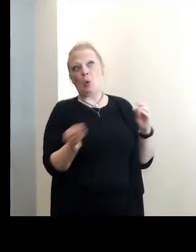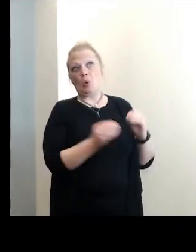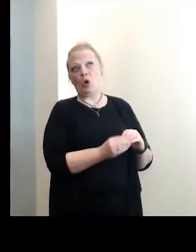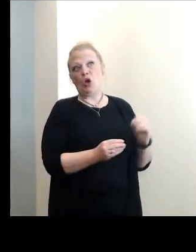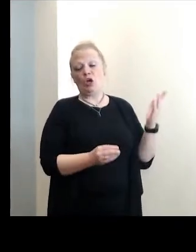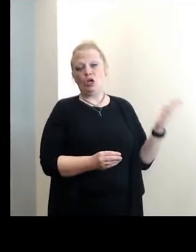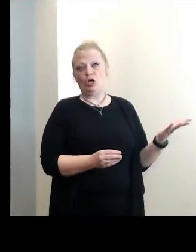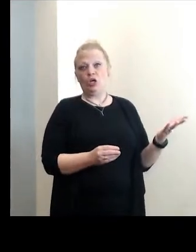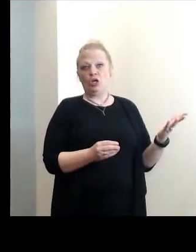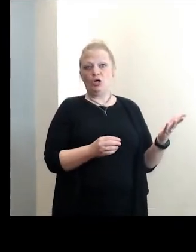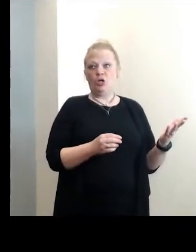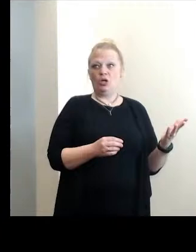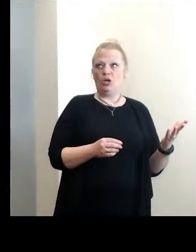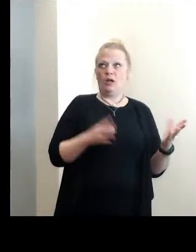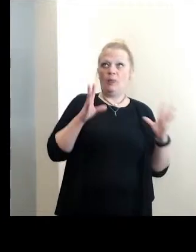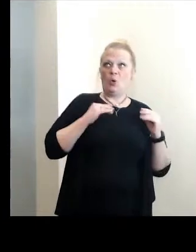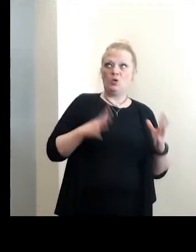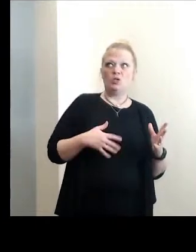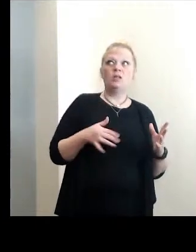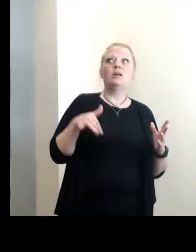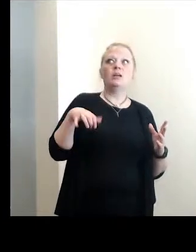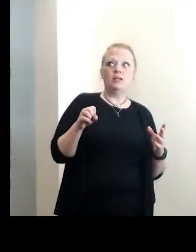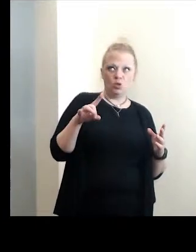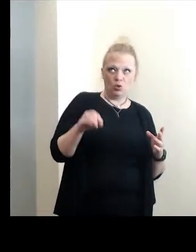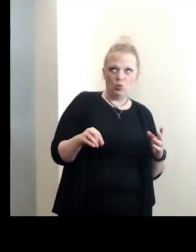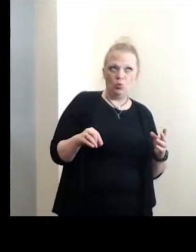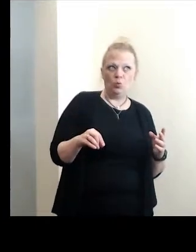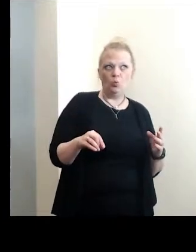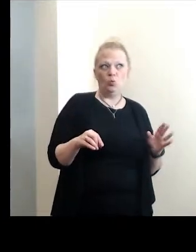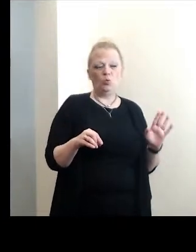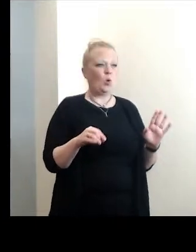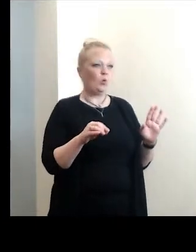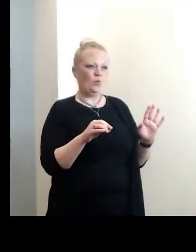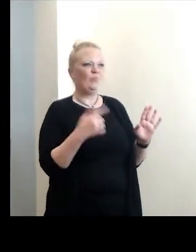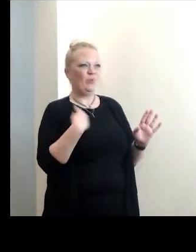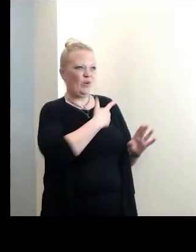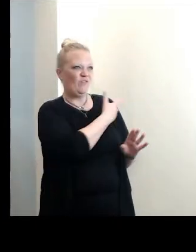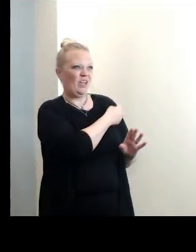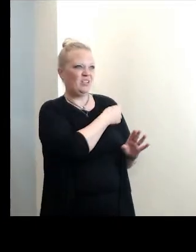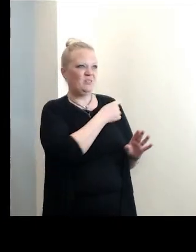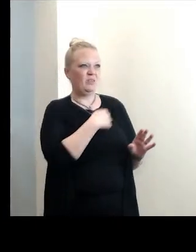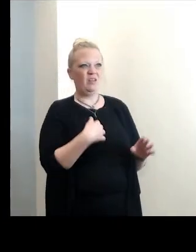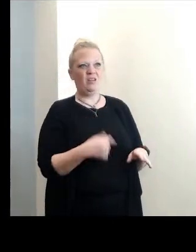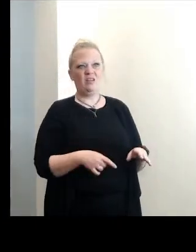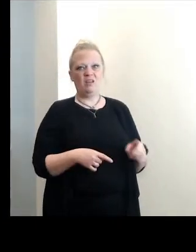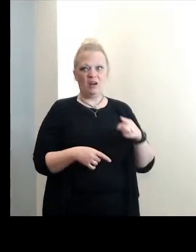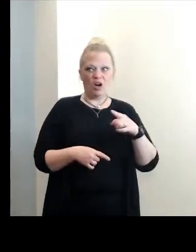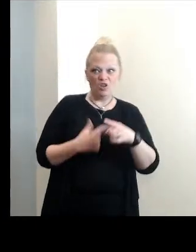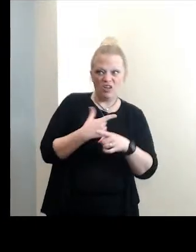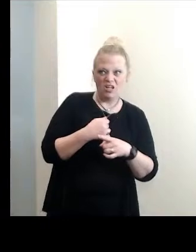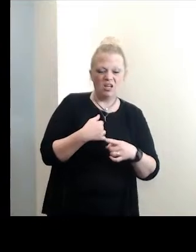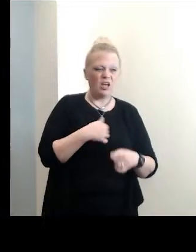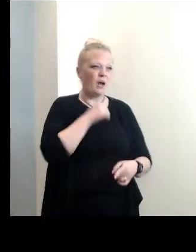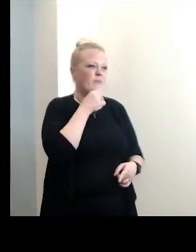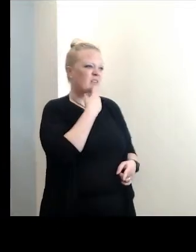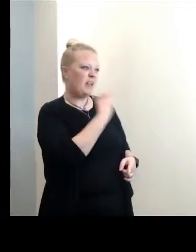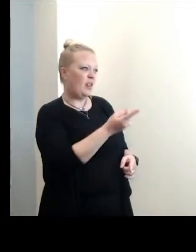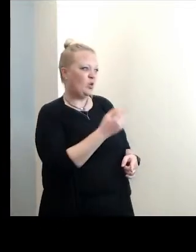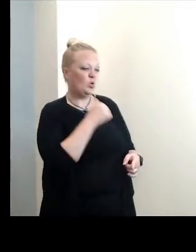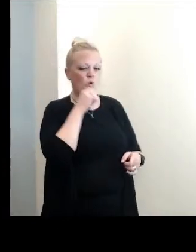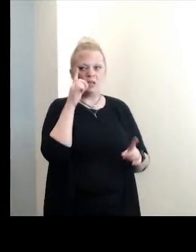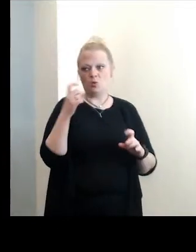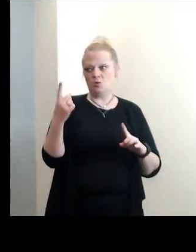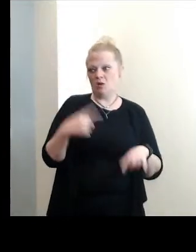and restaurateurs are like, well, no, we do. And oh, by the way, we vaccinate, and they're like, I'm not going to tell you. Well, then you're not supposed to be in here